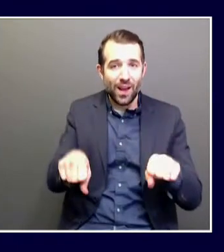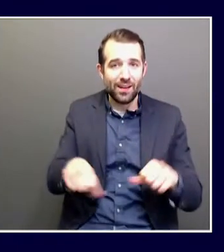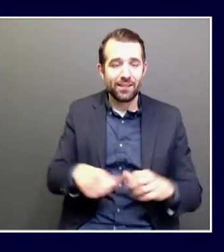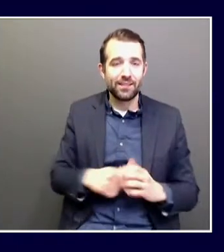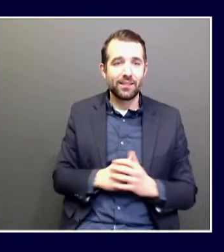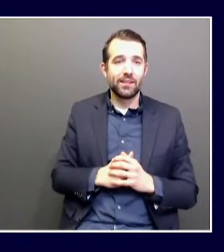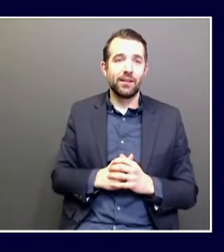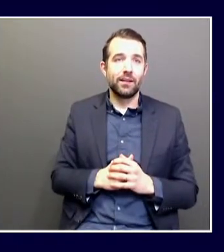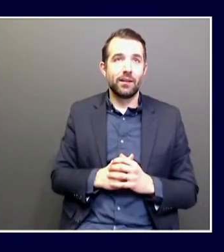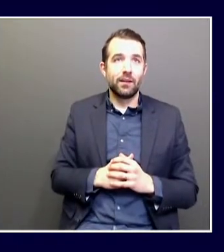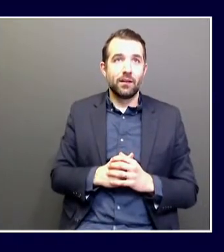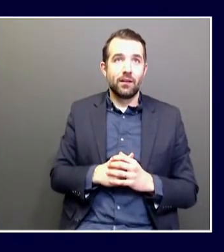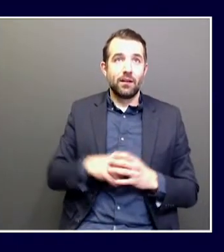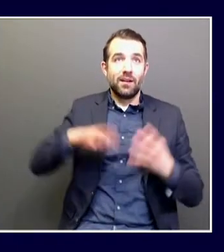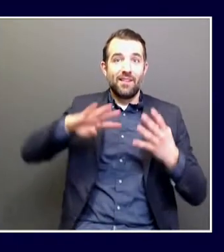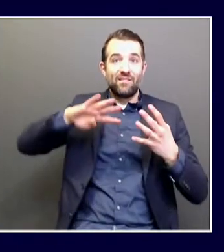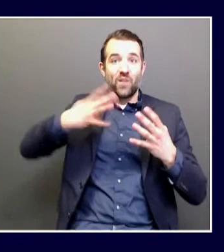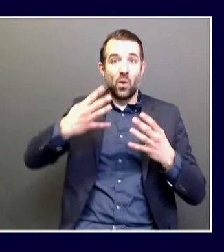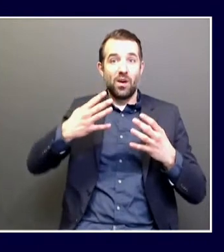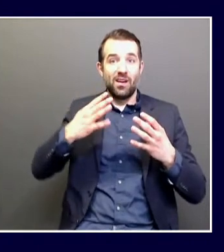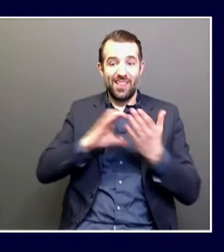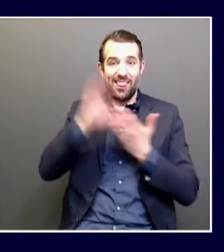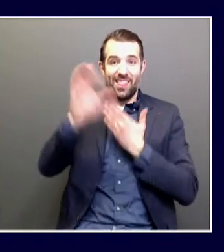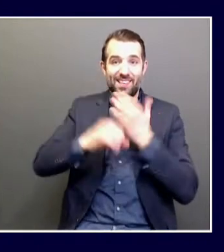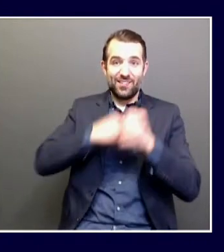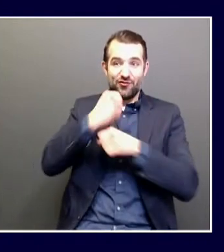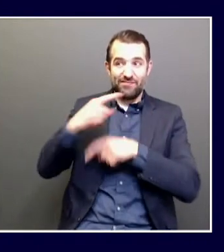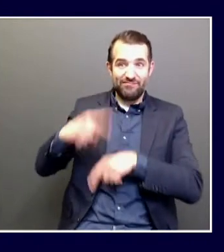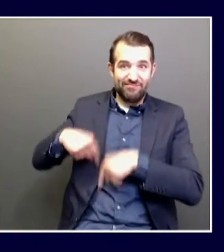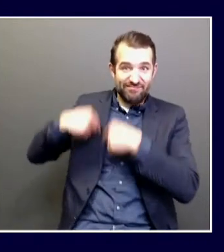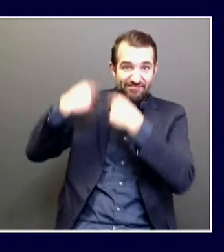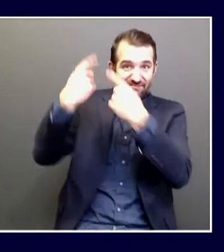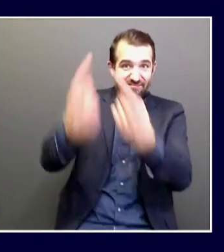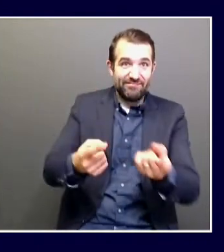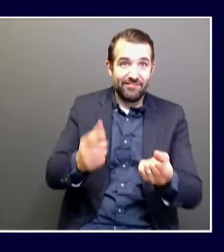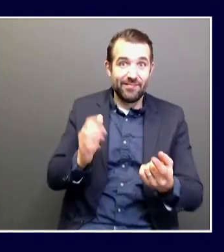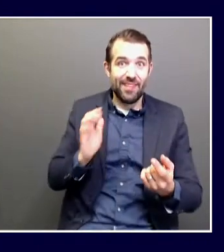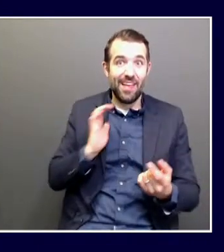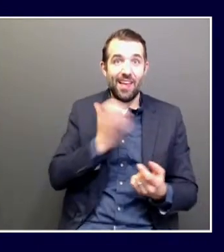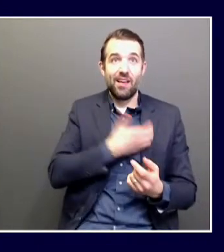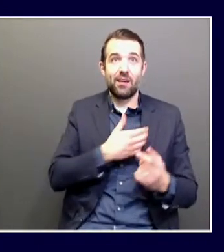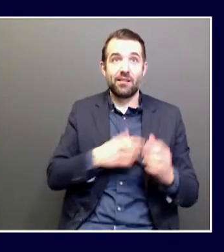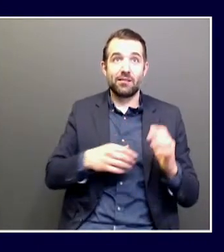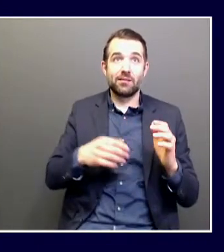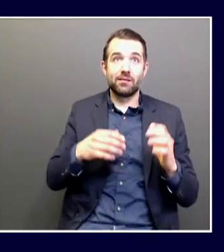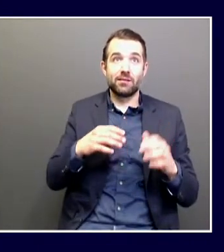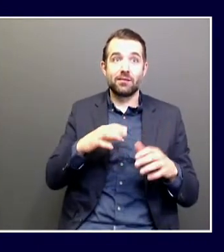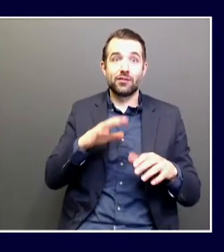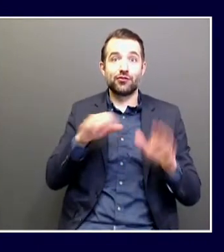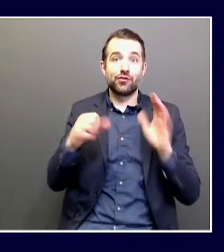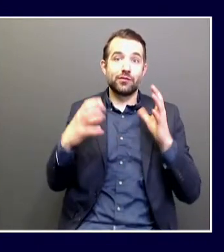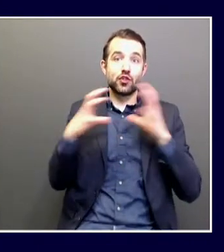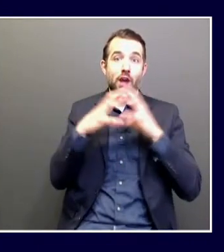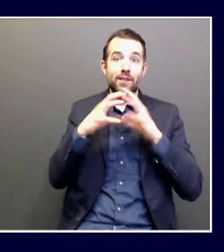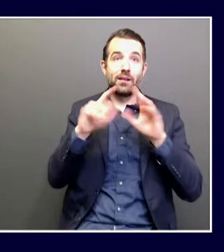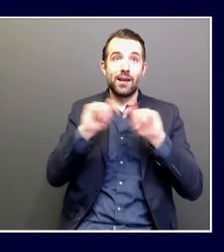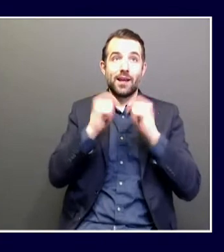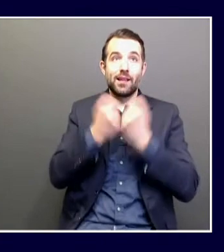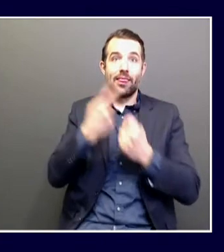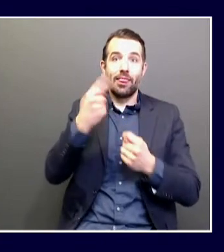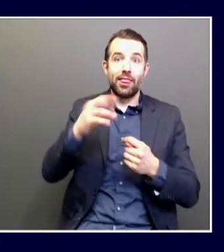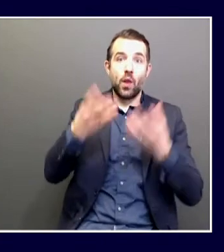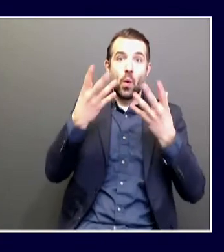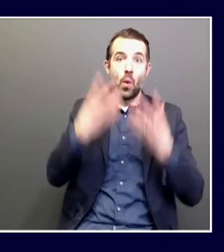CDC's softball team should be the Wet Blankets. That's just kind of where we are right now. Am I discouraged? No. I'm not